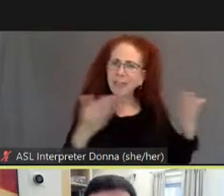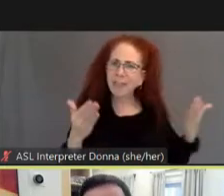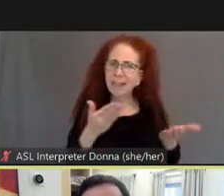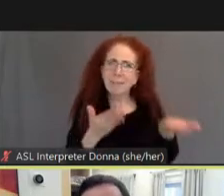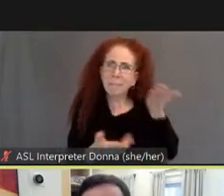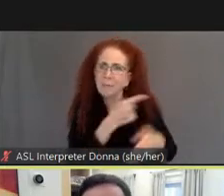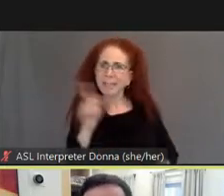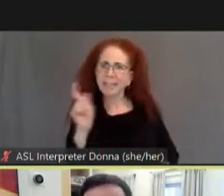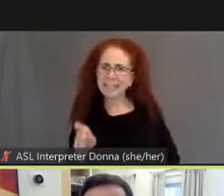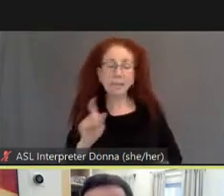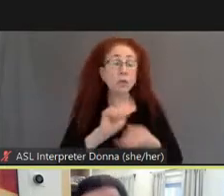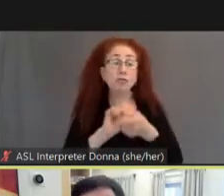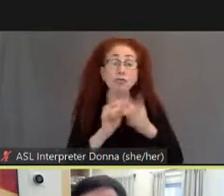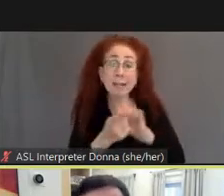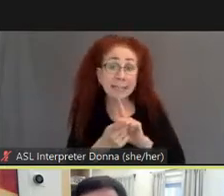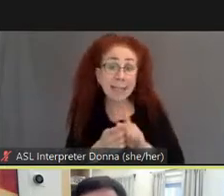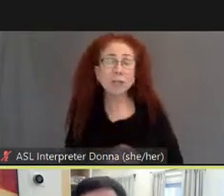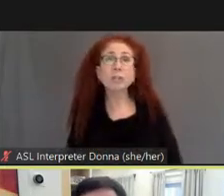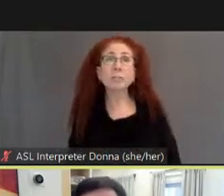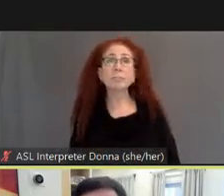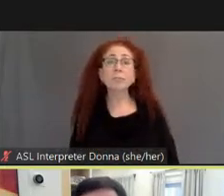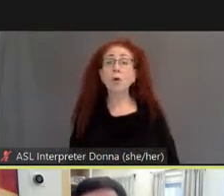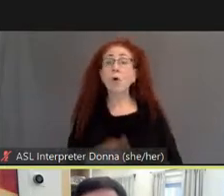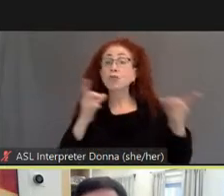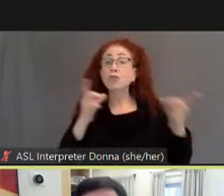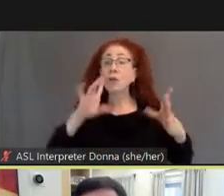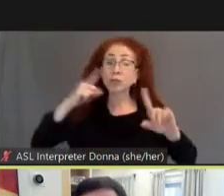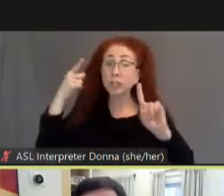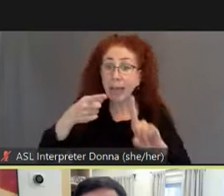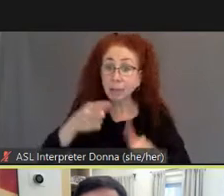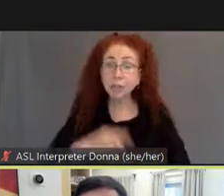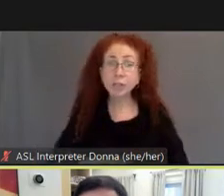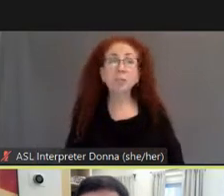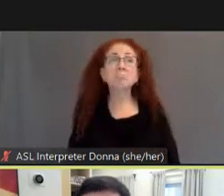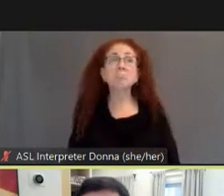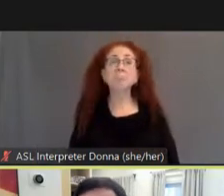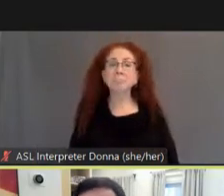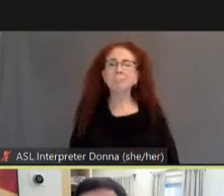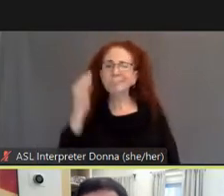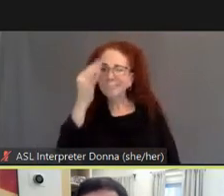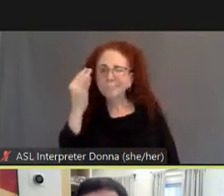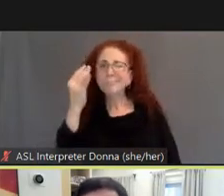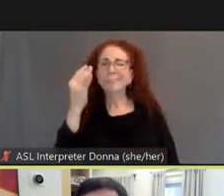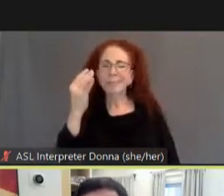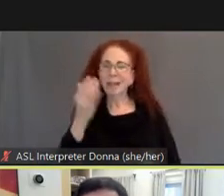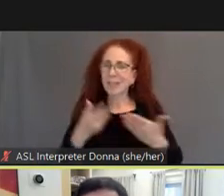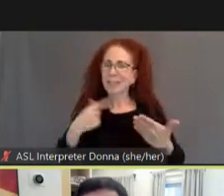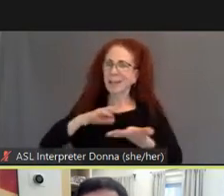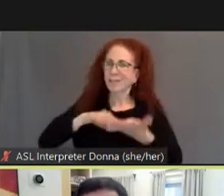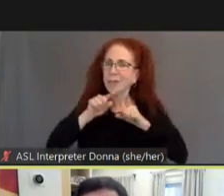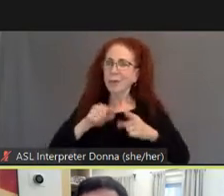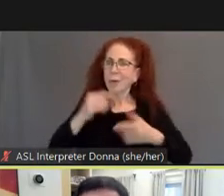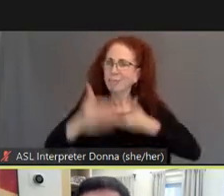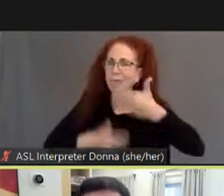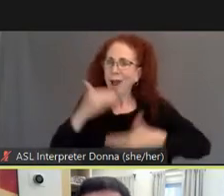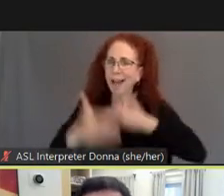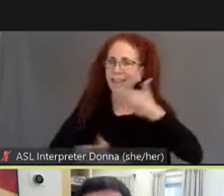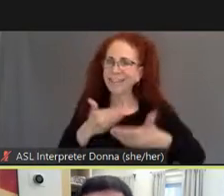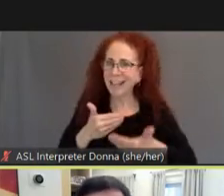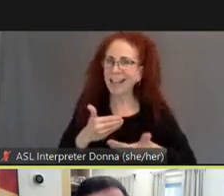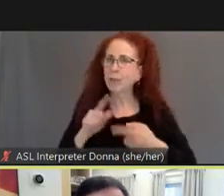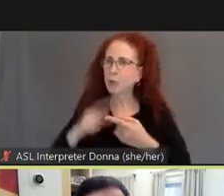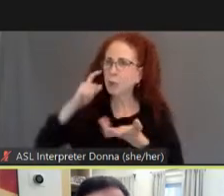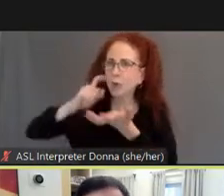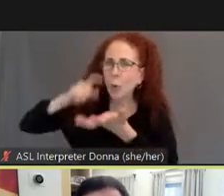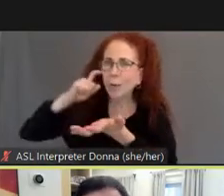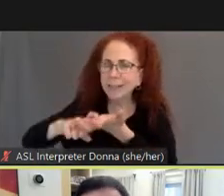it be translation or the director's intention to this piece. It's all things that I've learned in the course of this process. So I